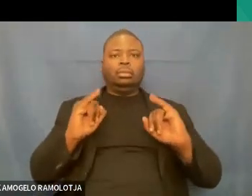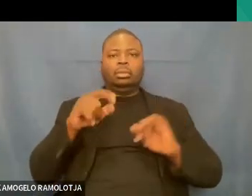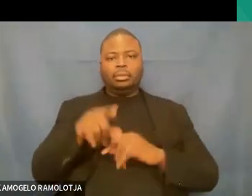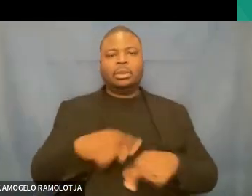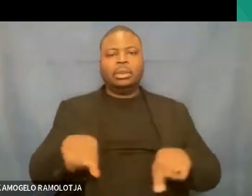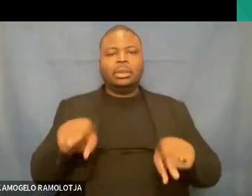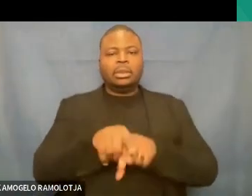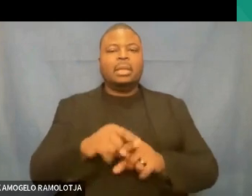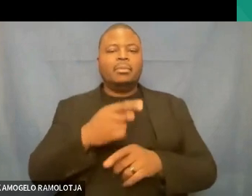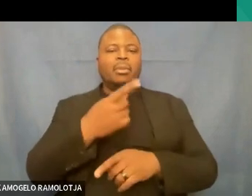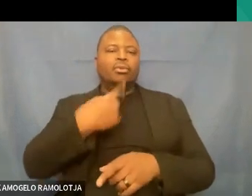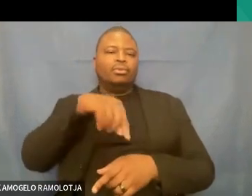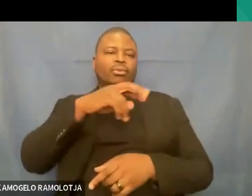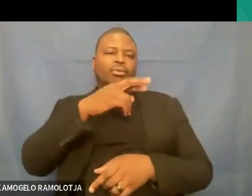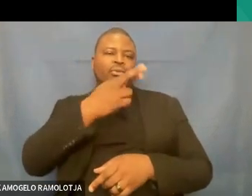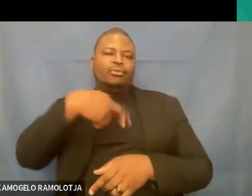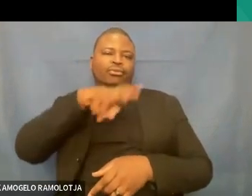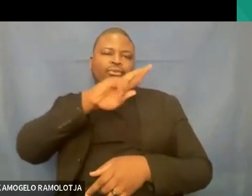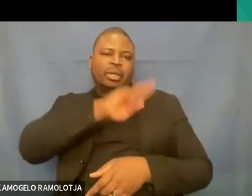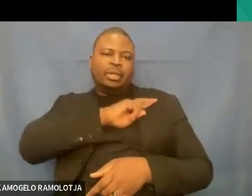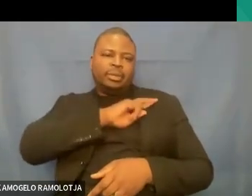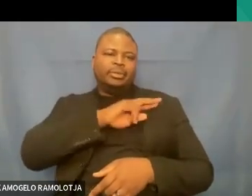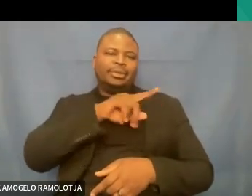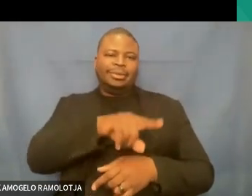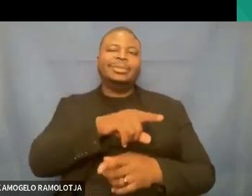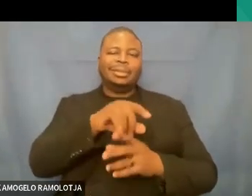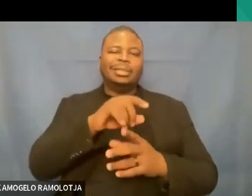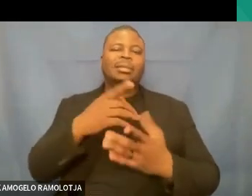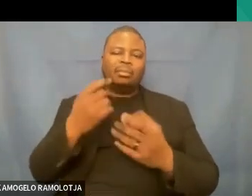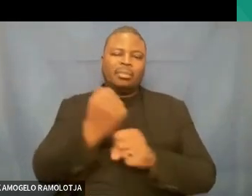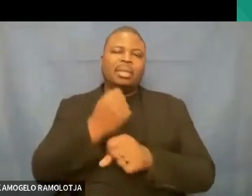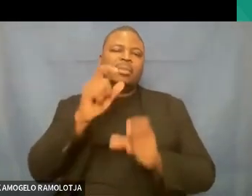religious narratives. Next slide.